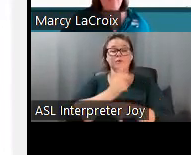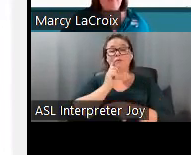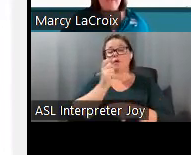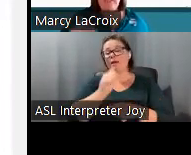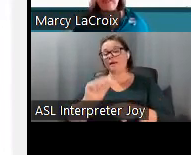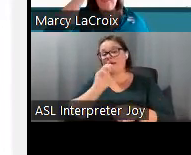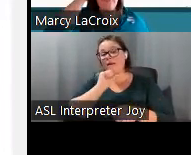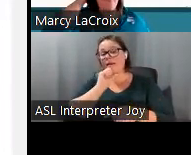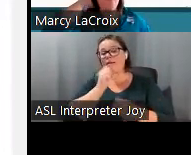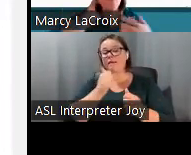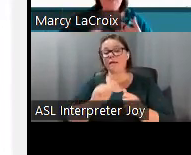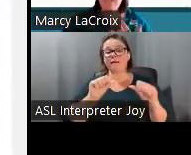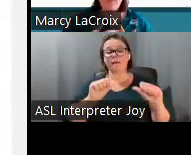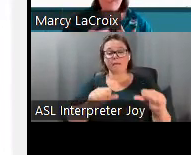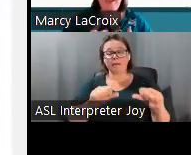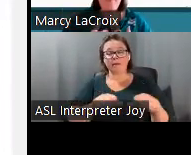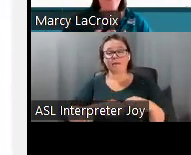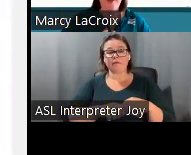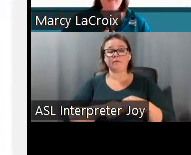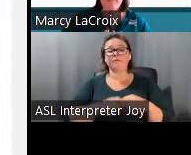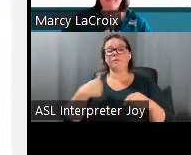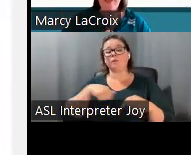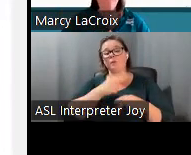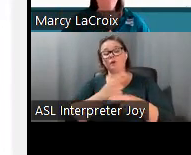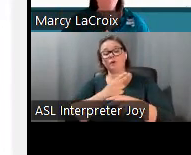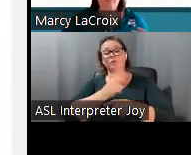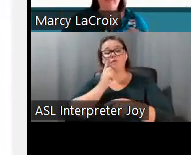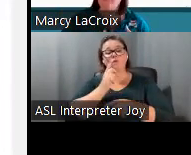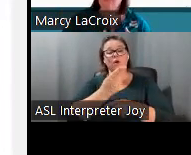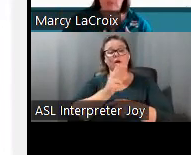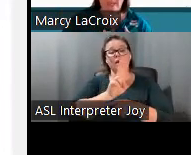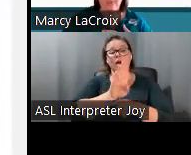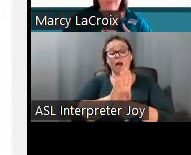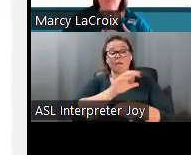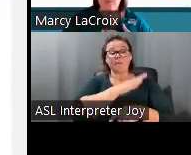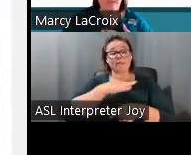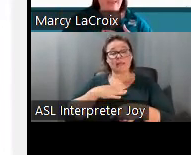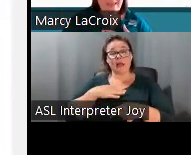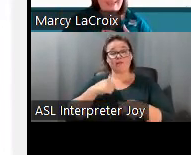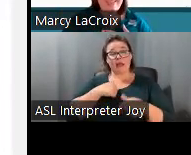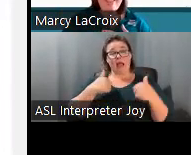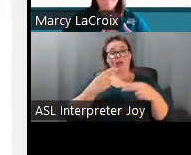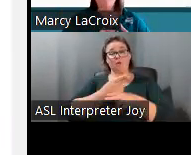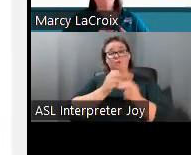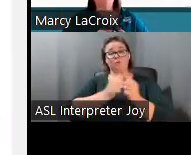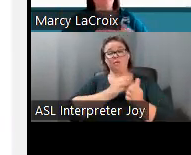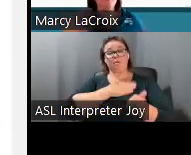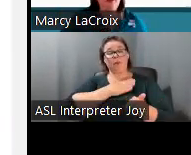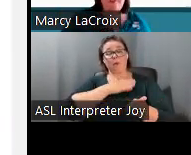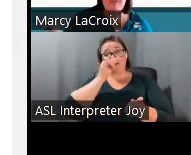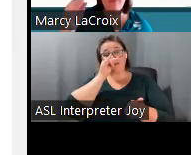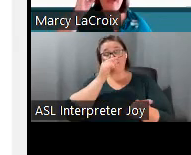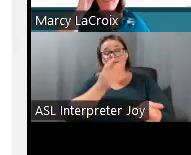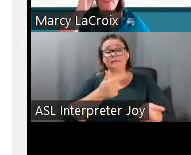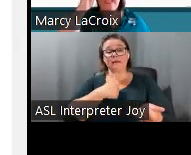any ability. We use them as Hub staff. I use them with my kids. I know